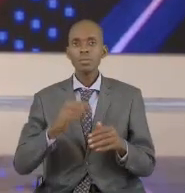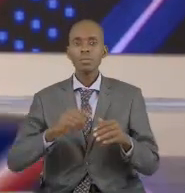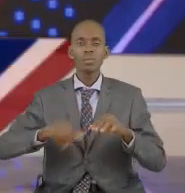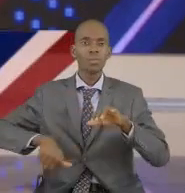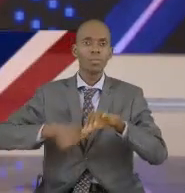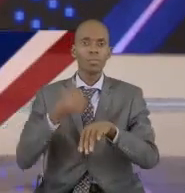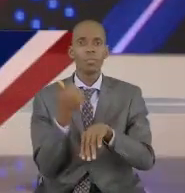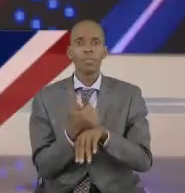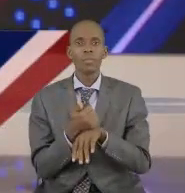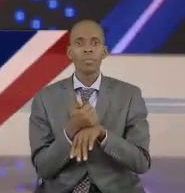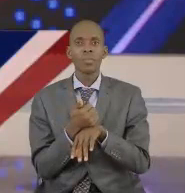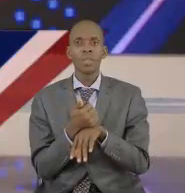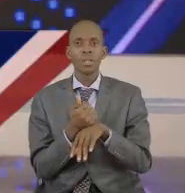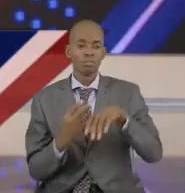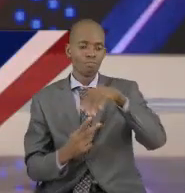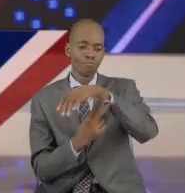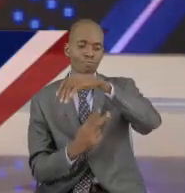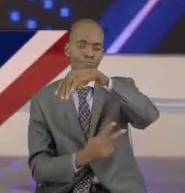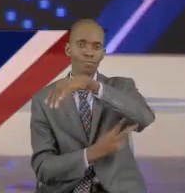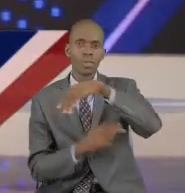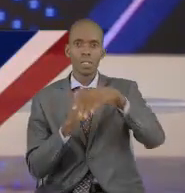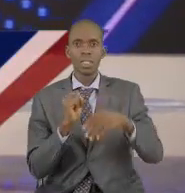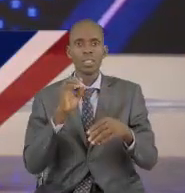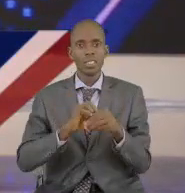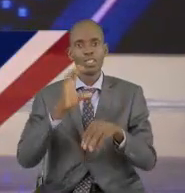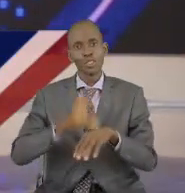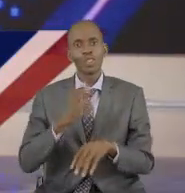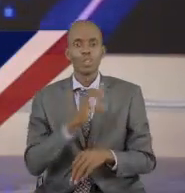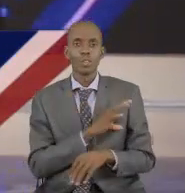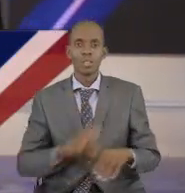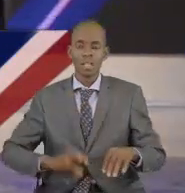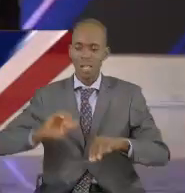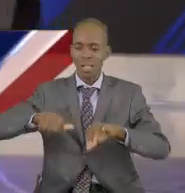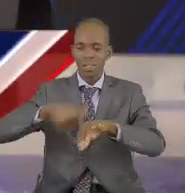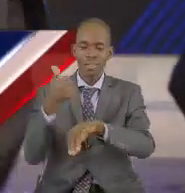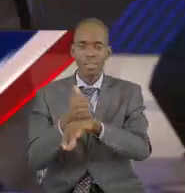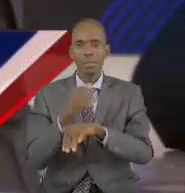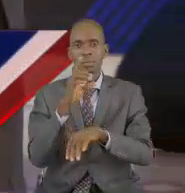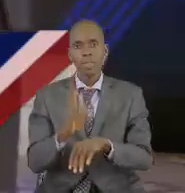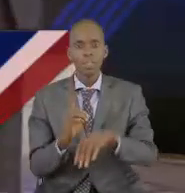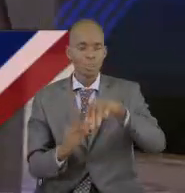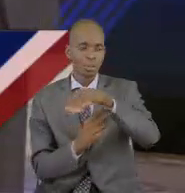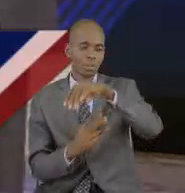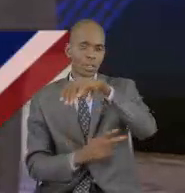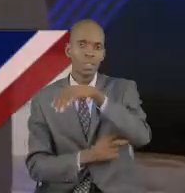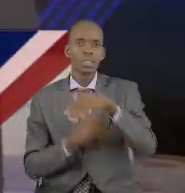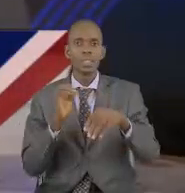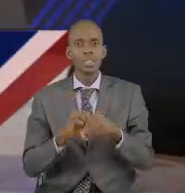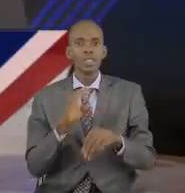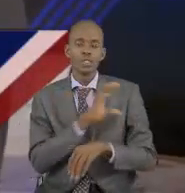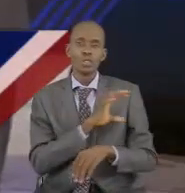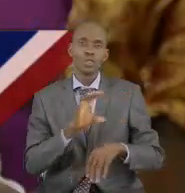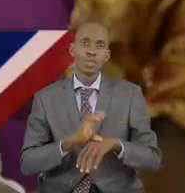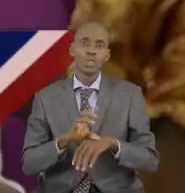pillars in the church of Christ. Established pillars that he consulted, the people he